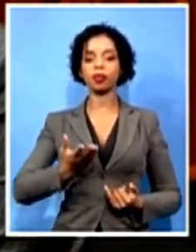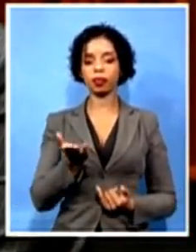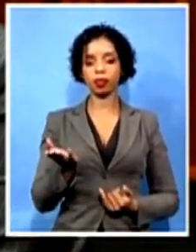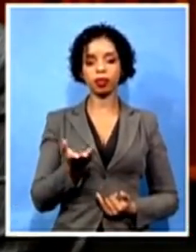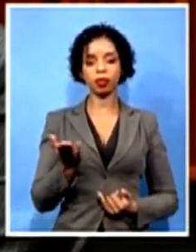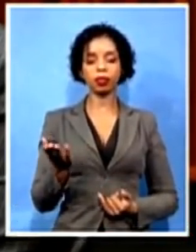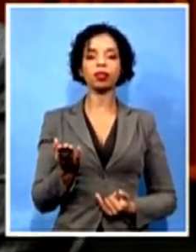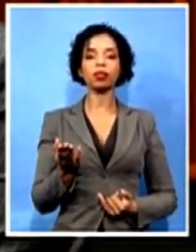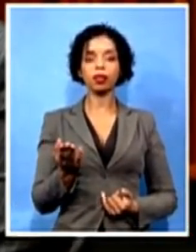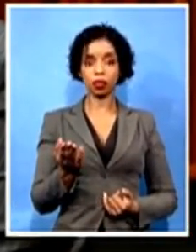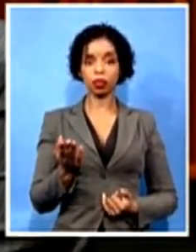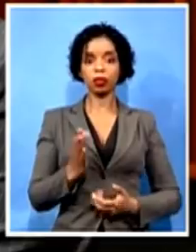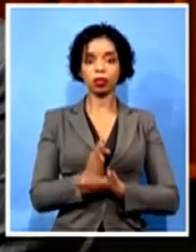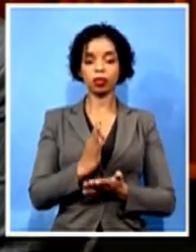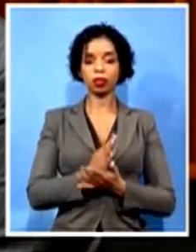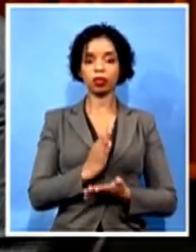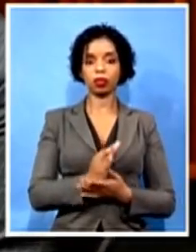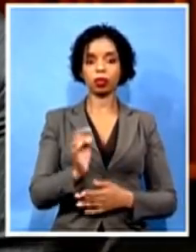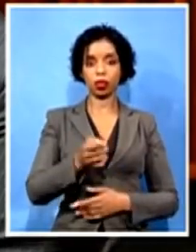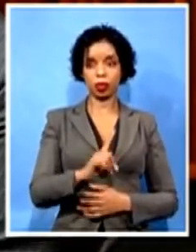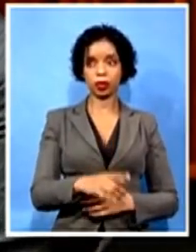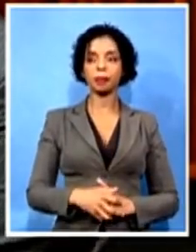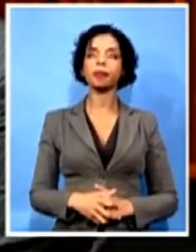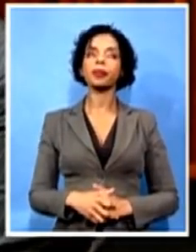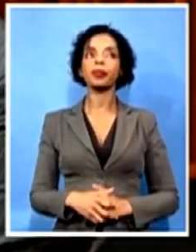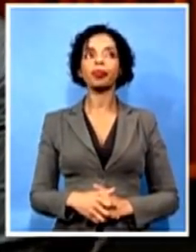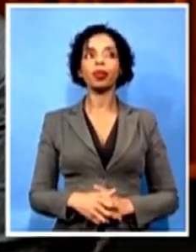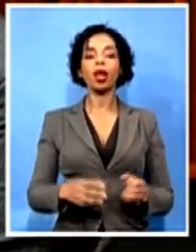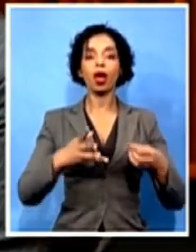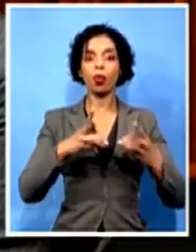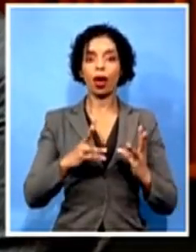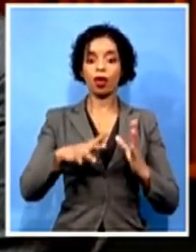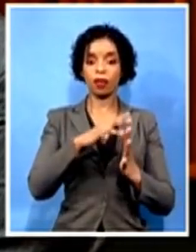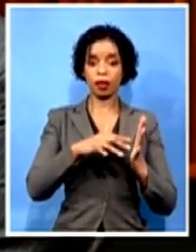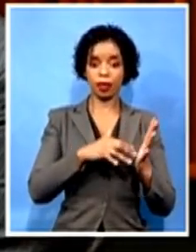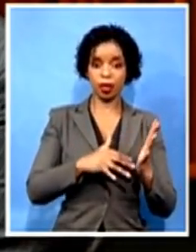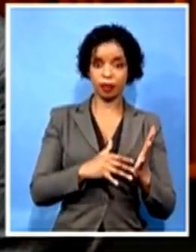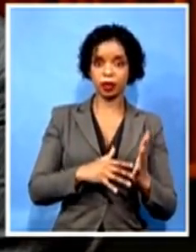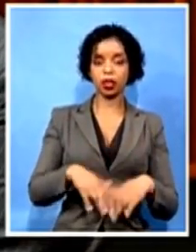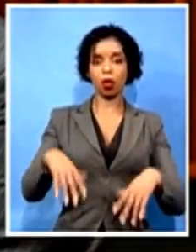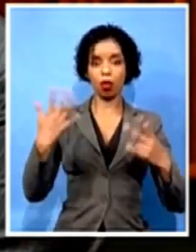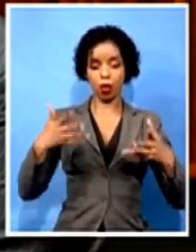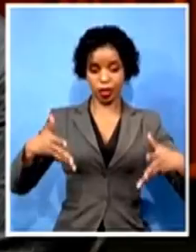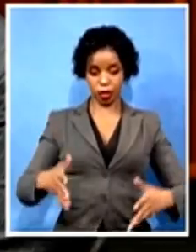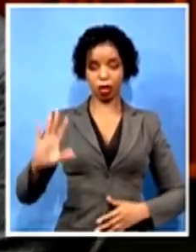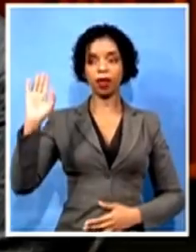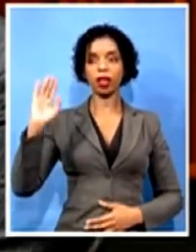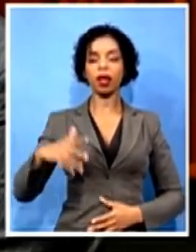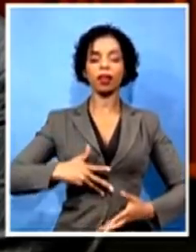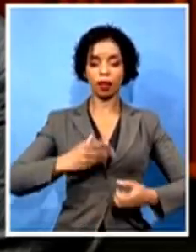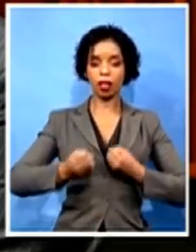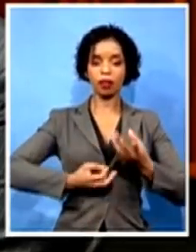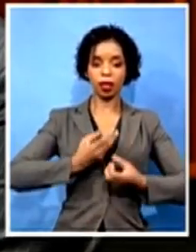of an affidavit or by giving evidence from the witness stand under oath, which may possibly incriminate you of the commission of